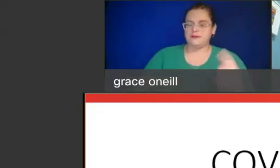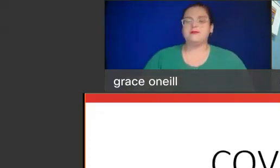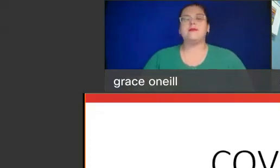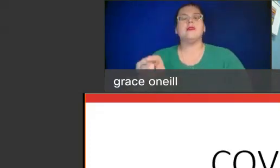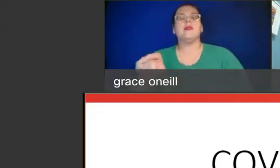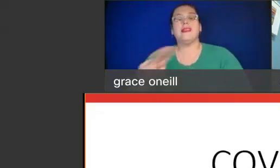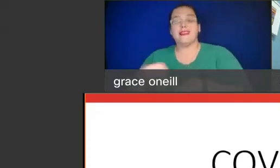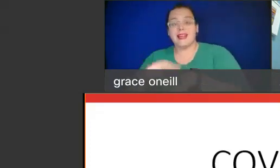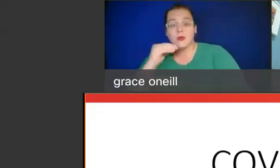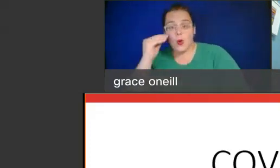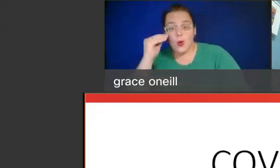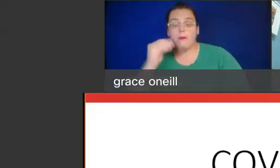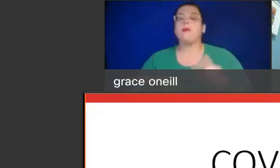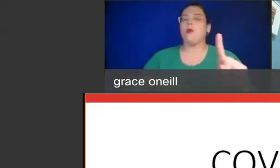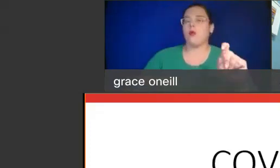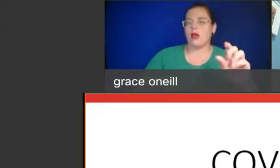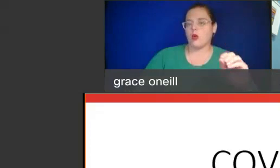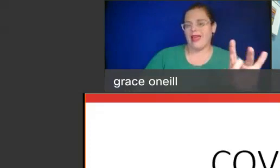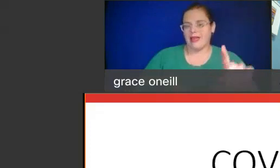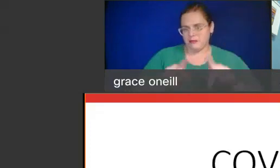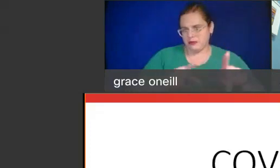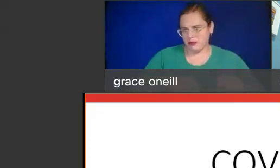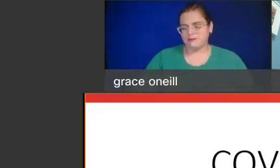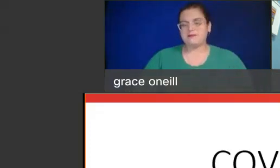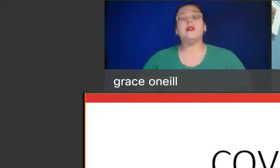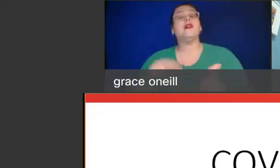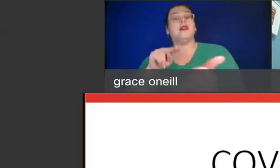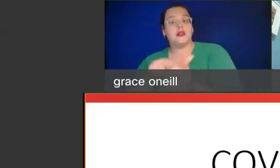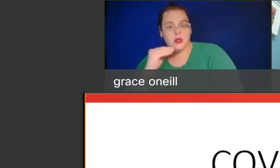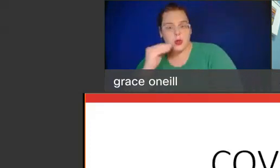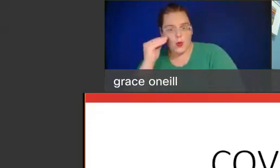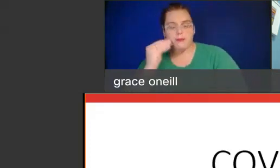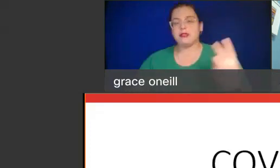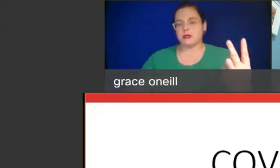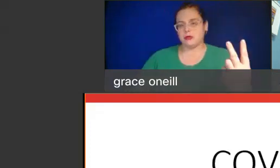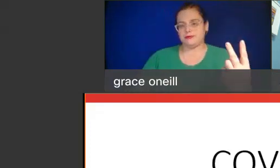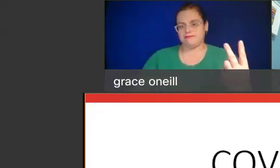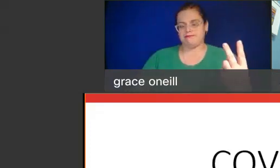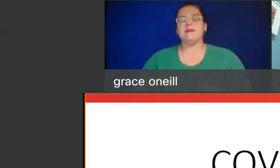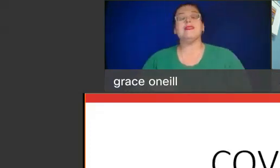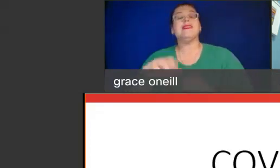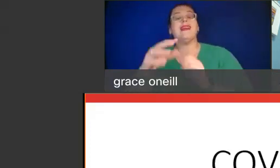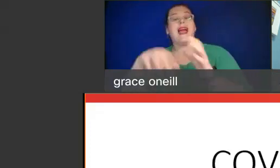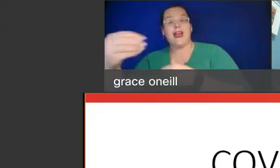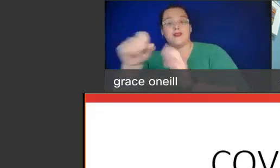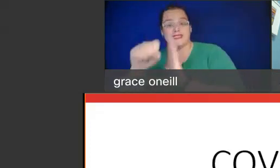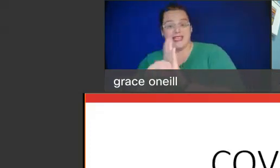in natural homes, 2 in a nursing home, 6 in out-of-state placements,